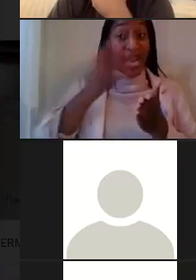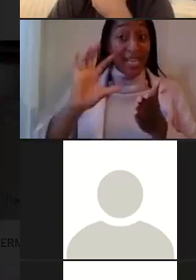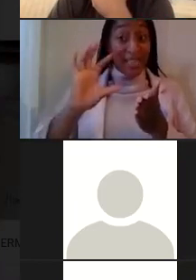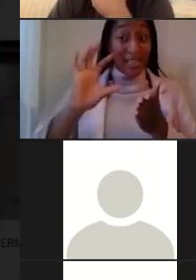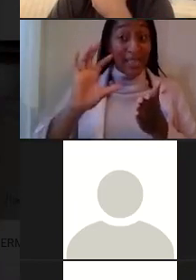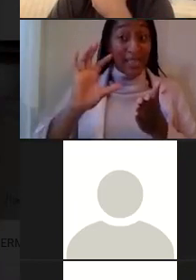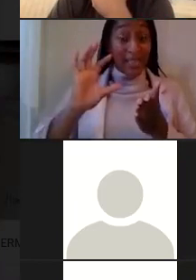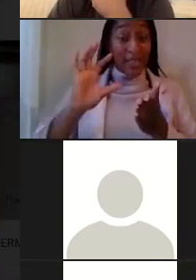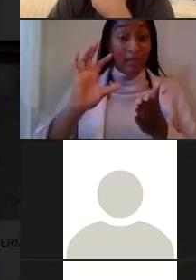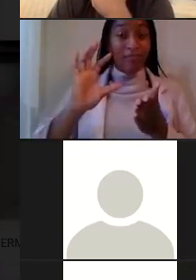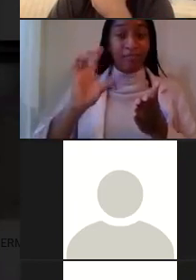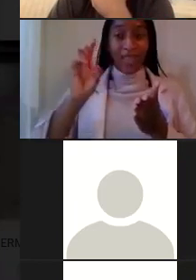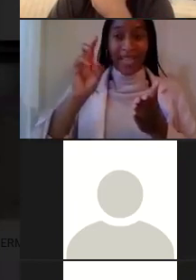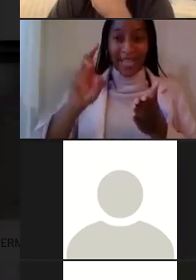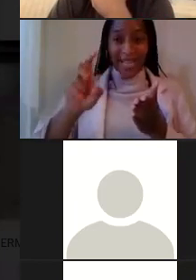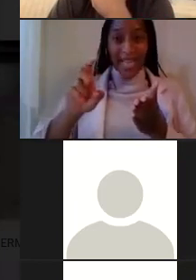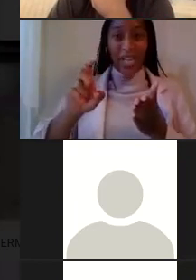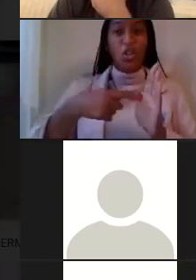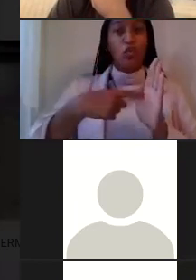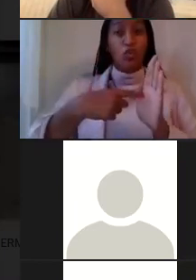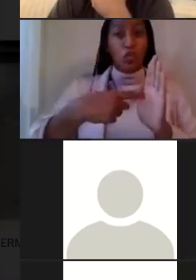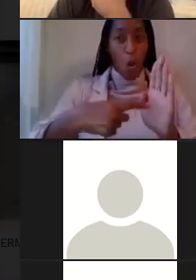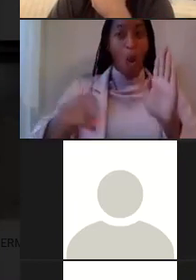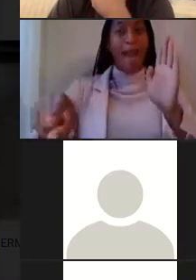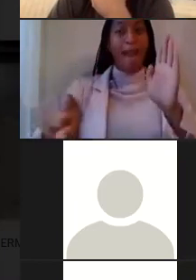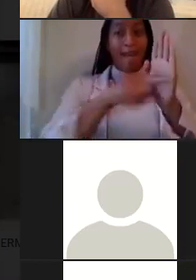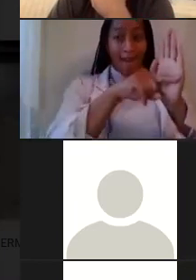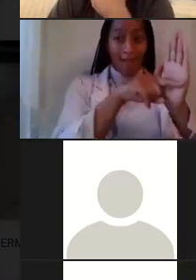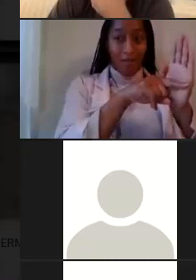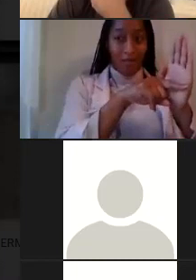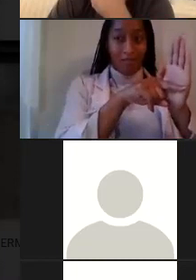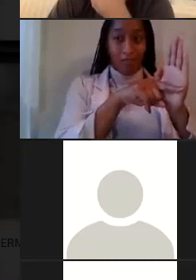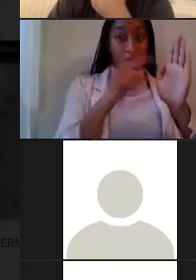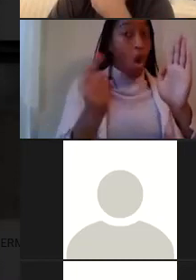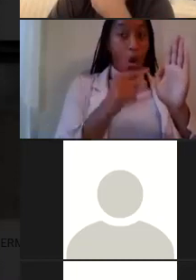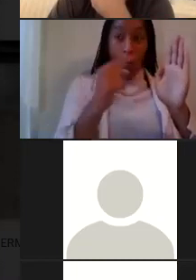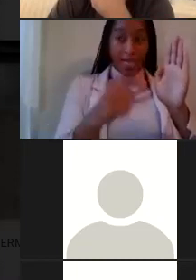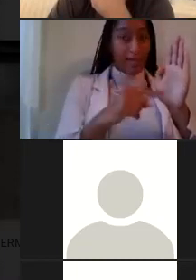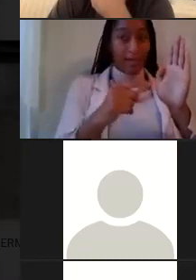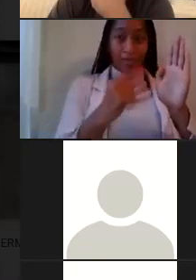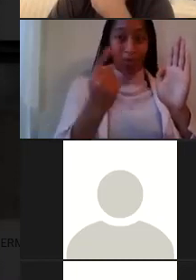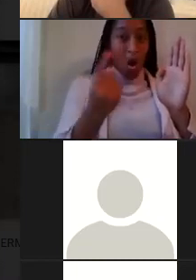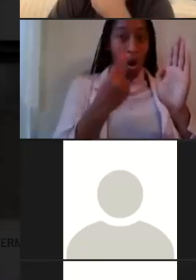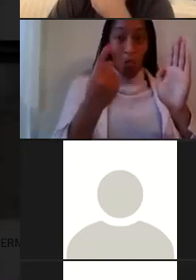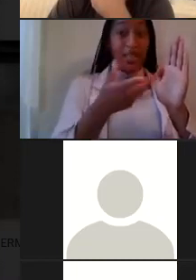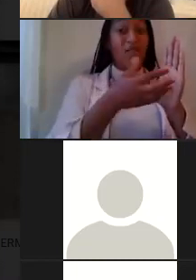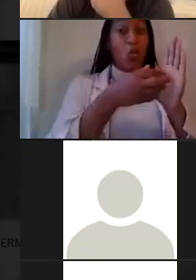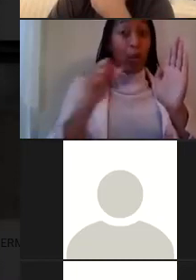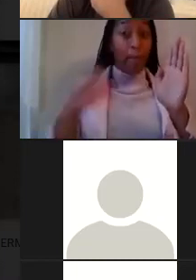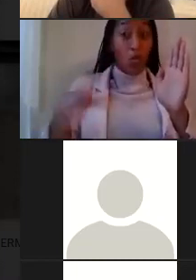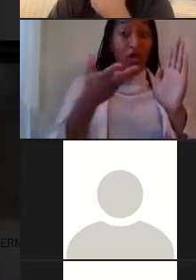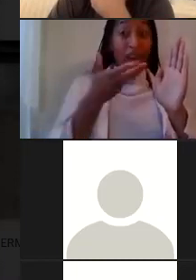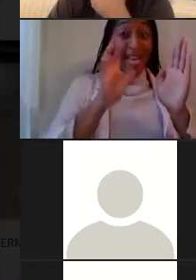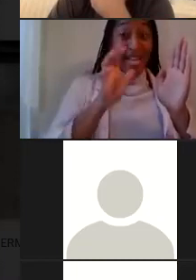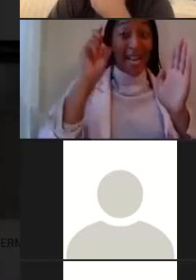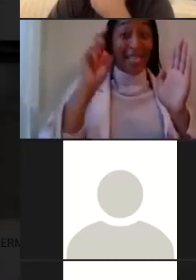I have to provide the negative sign here. This formula is not going to come out negative. This